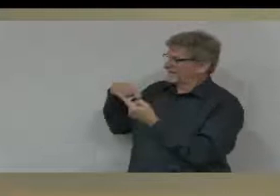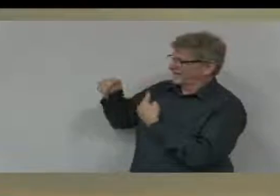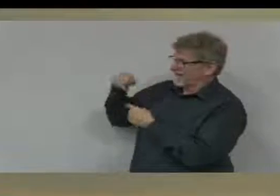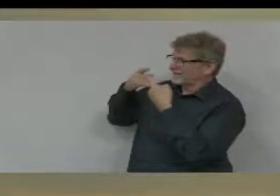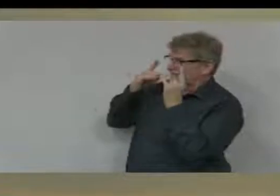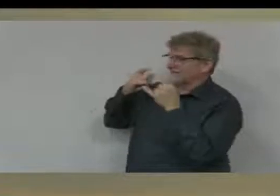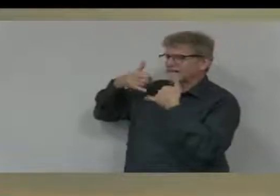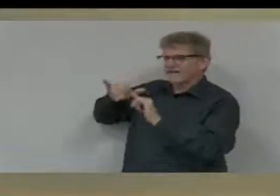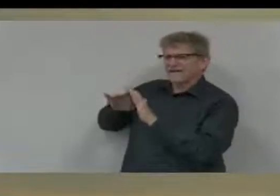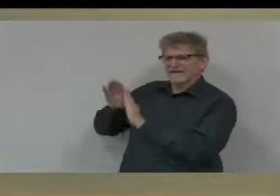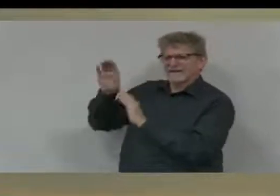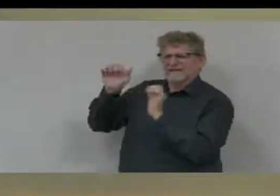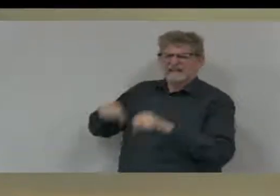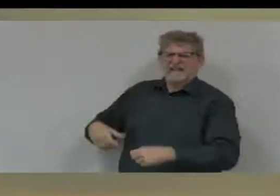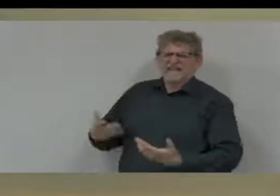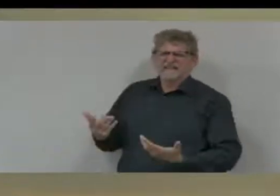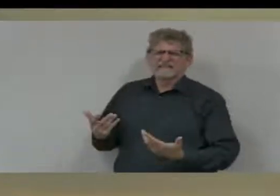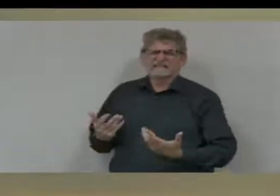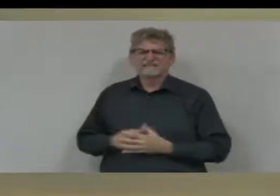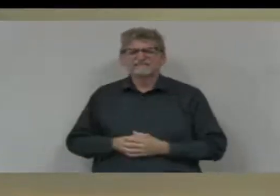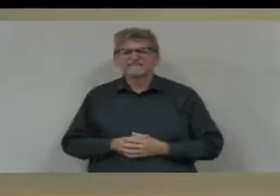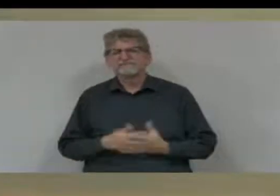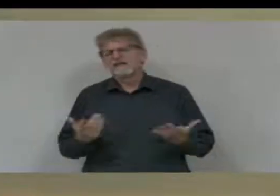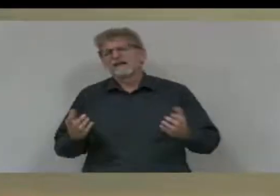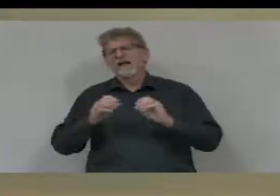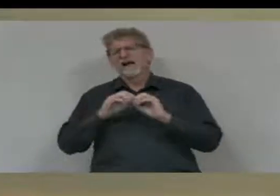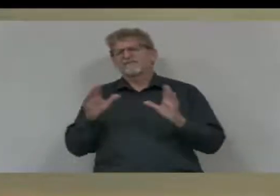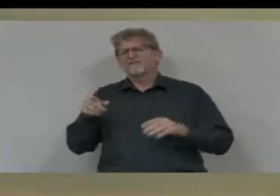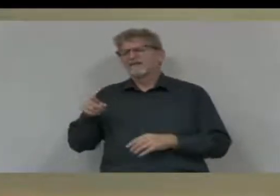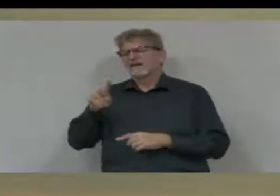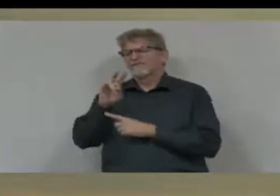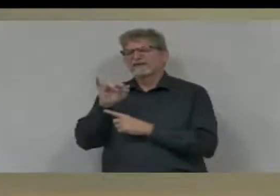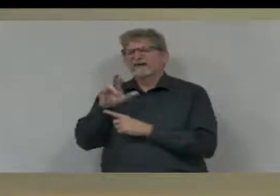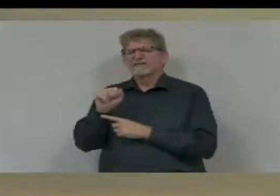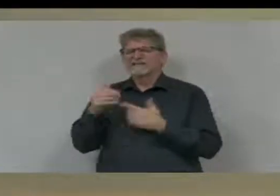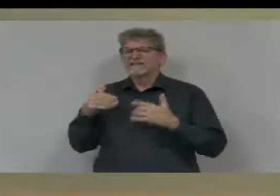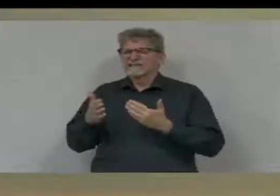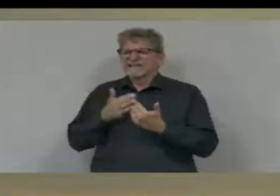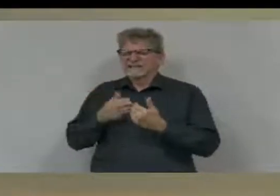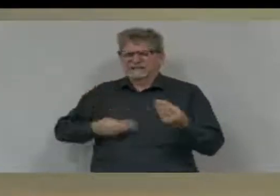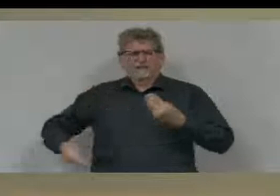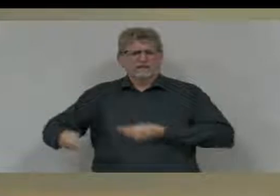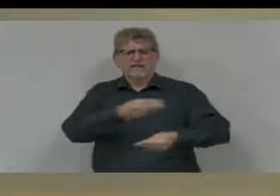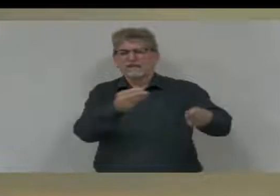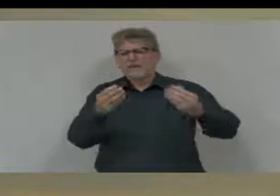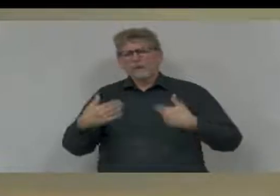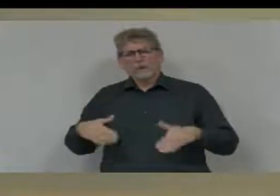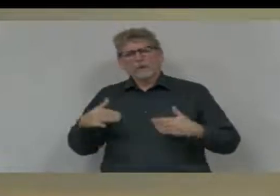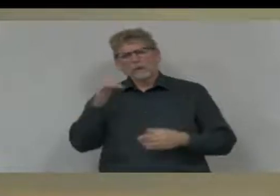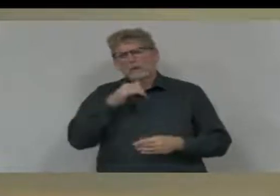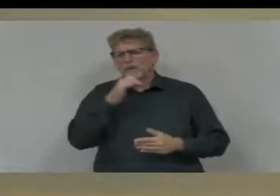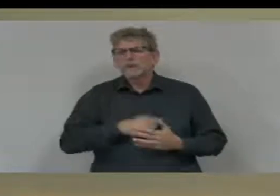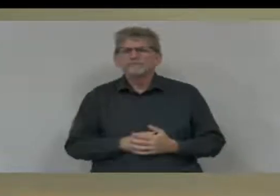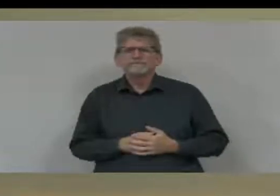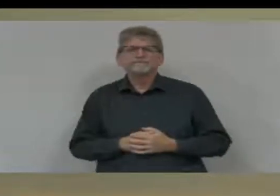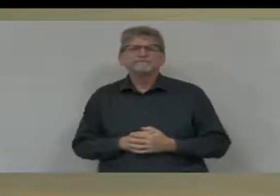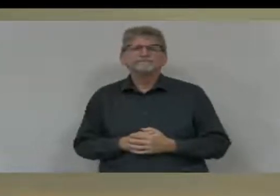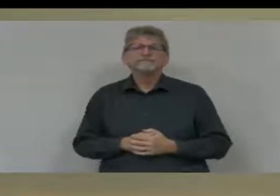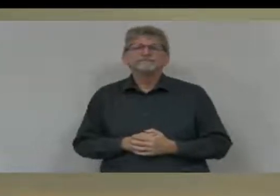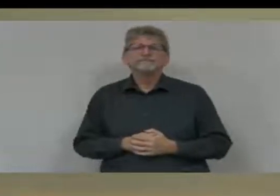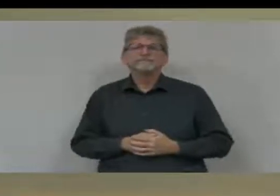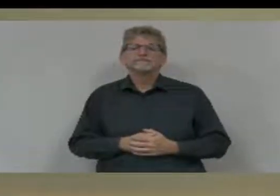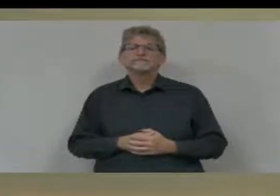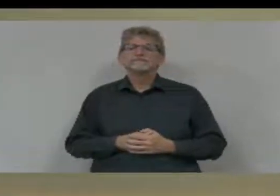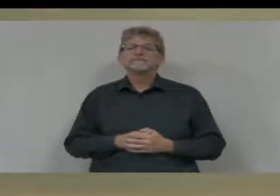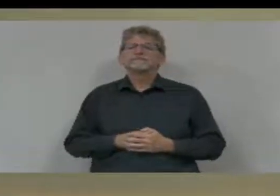the virus, you know, is able to spread very easily, and every layer of protection, every step